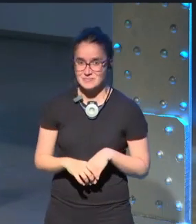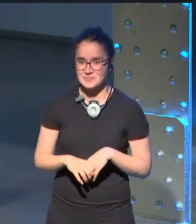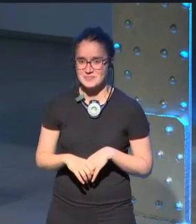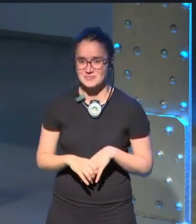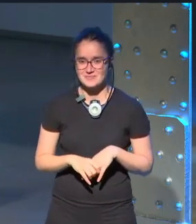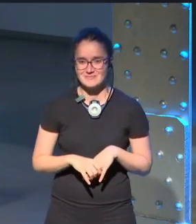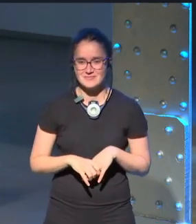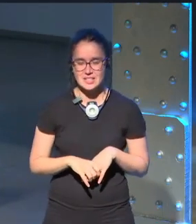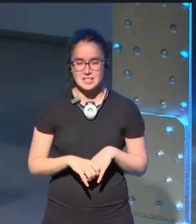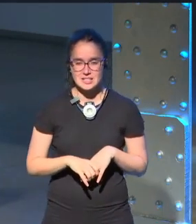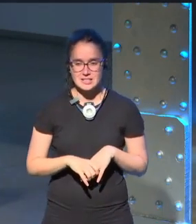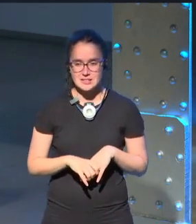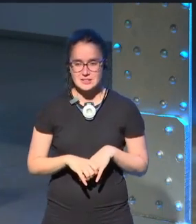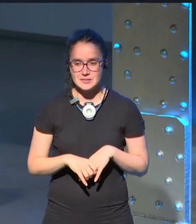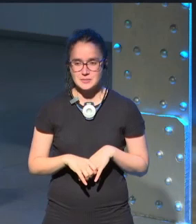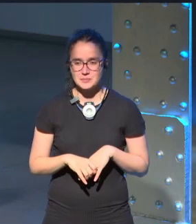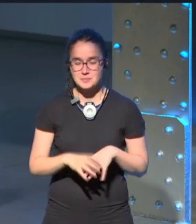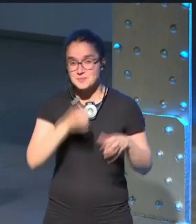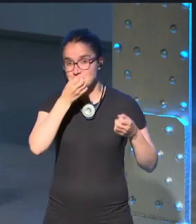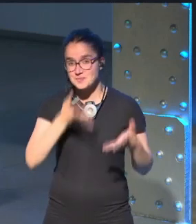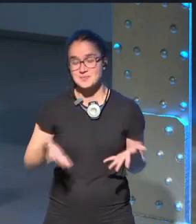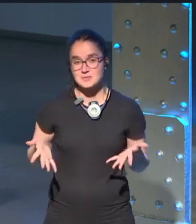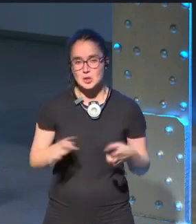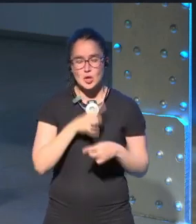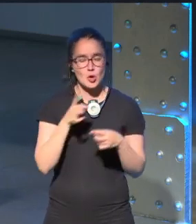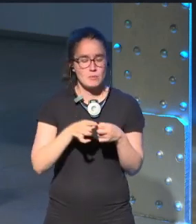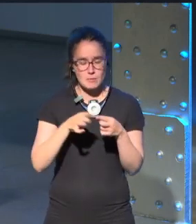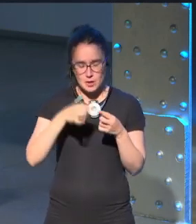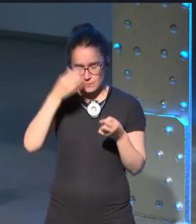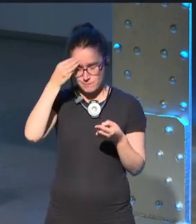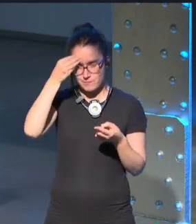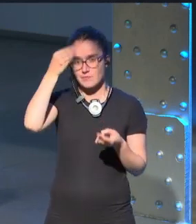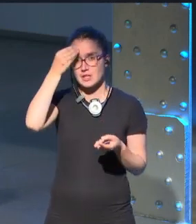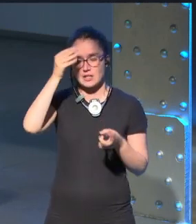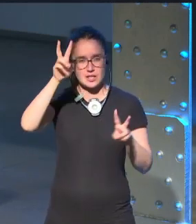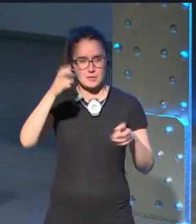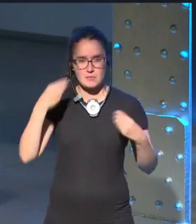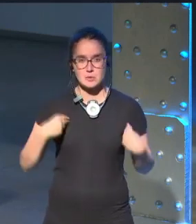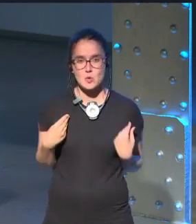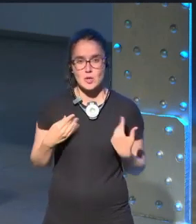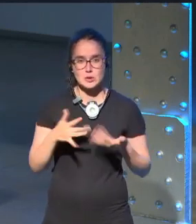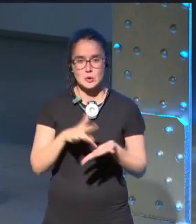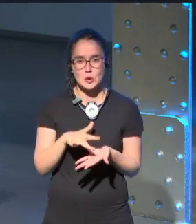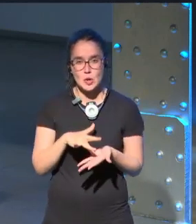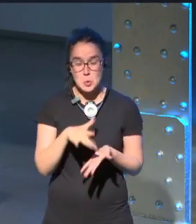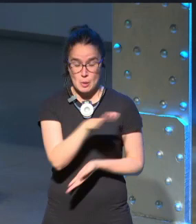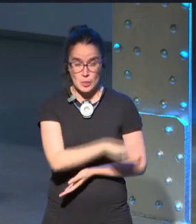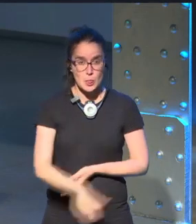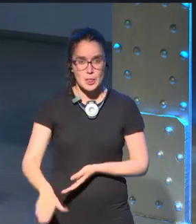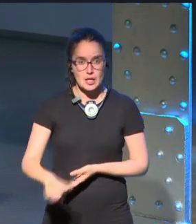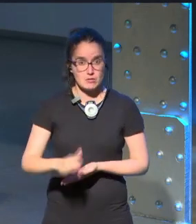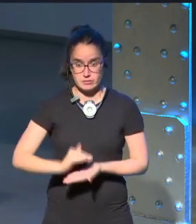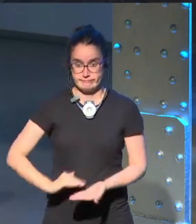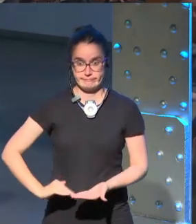well, I tell you, the first thing that comes to mind is that when I was a little kid growing up,